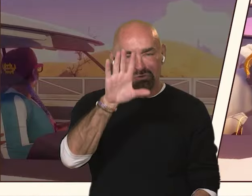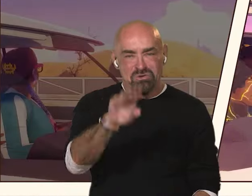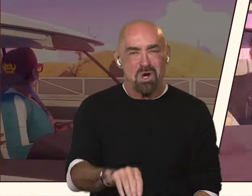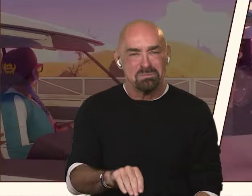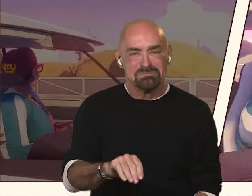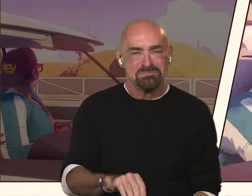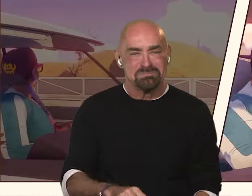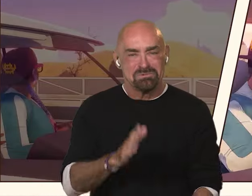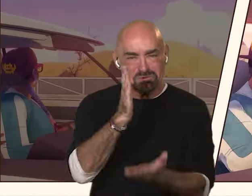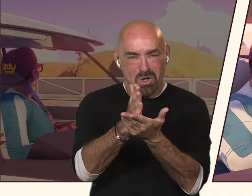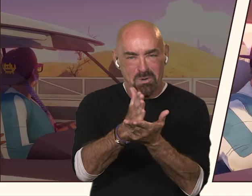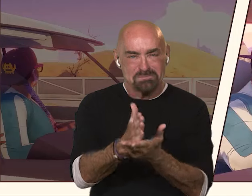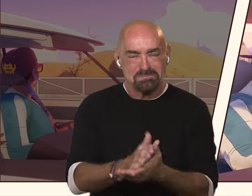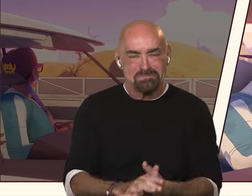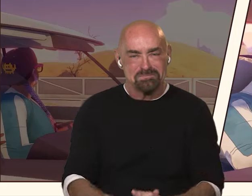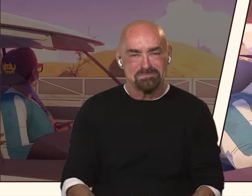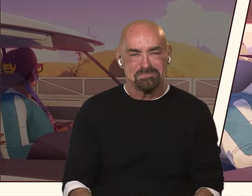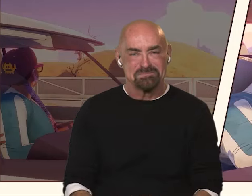Stop him!